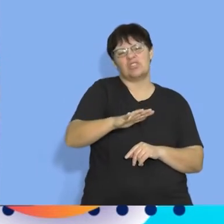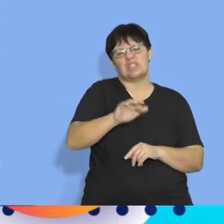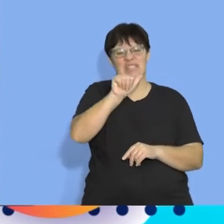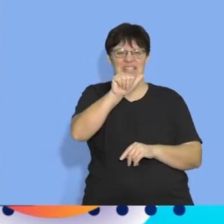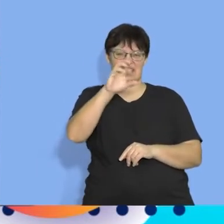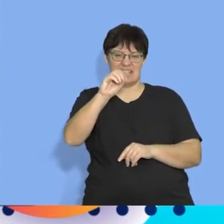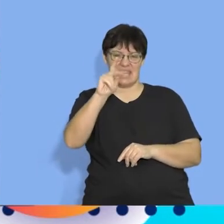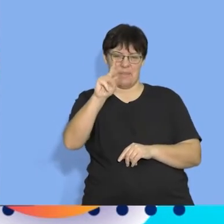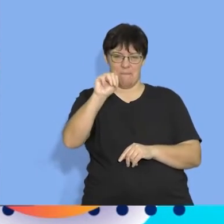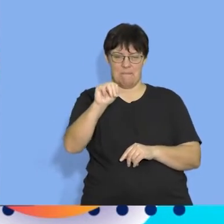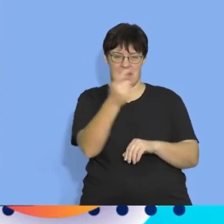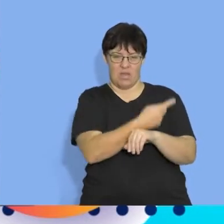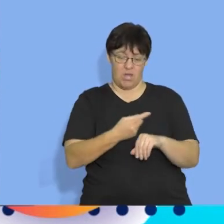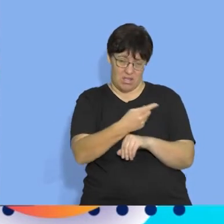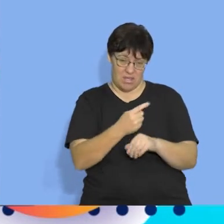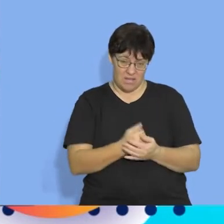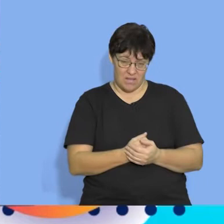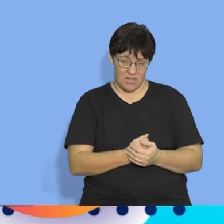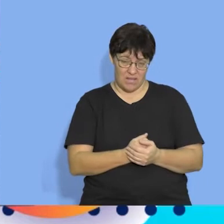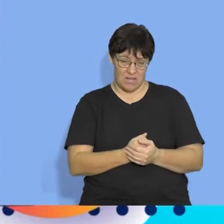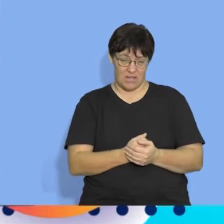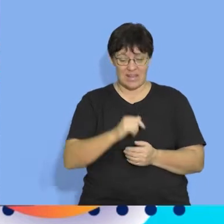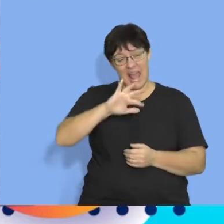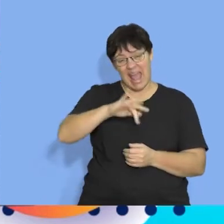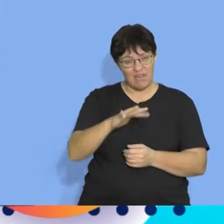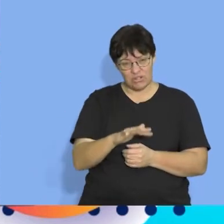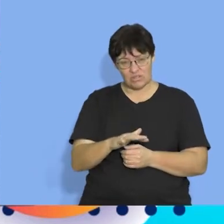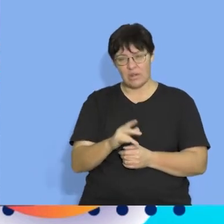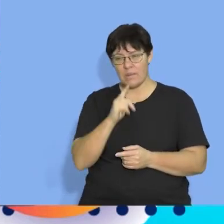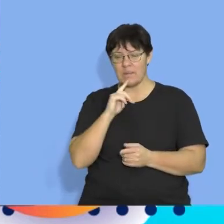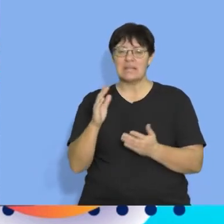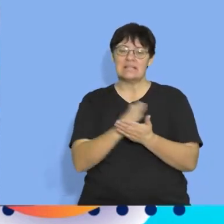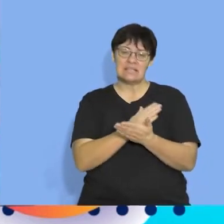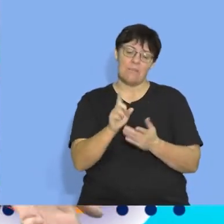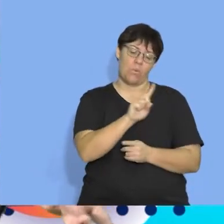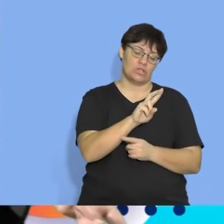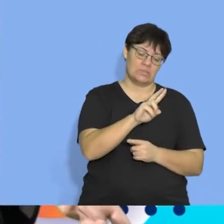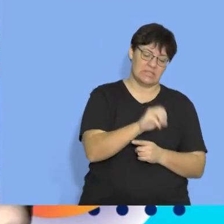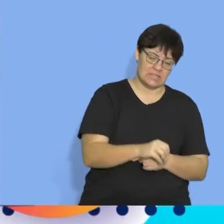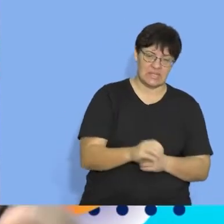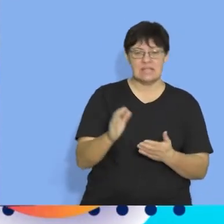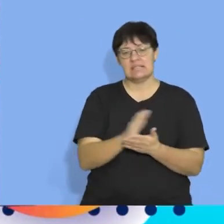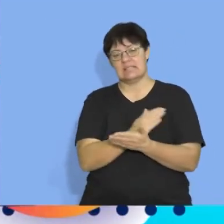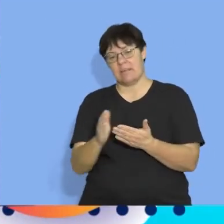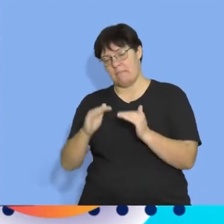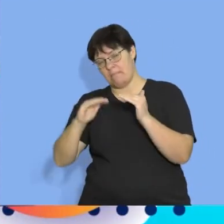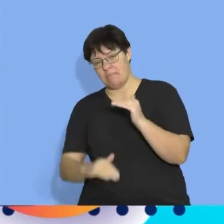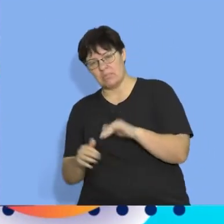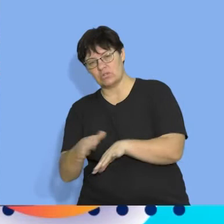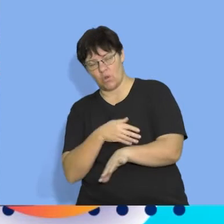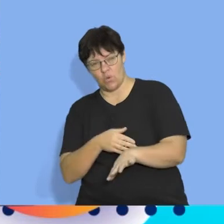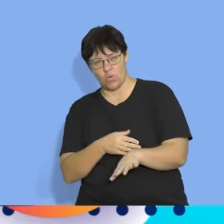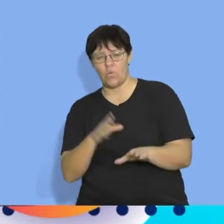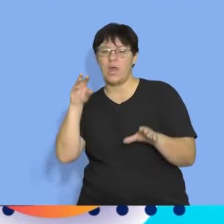average 60 kilometers per hour. That average means sometimes you're going to go at 120, sometimes you're going to go a little